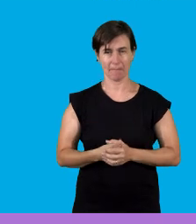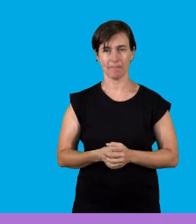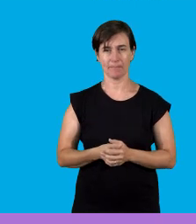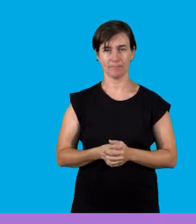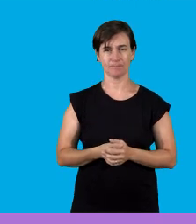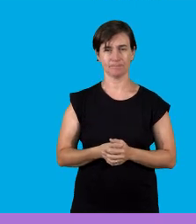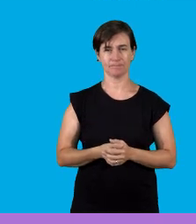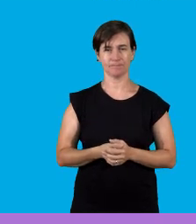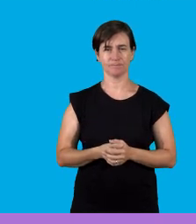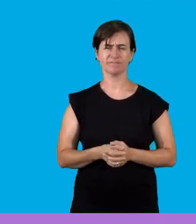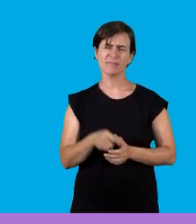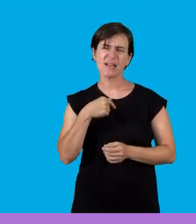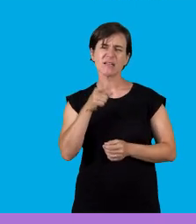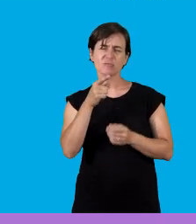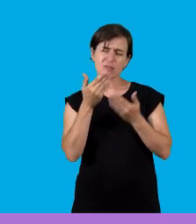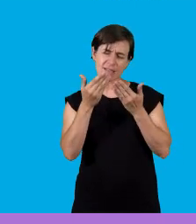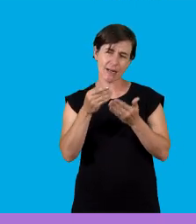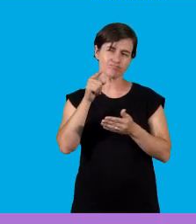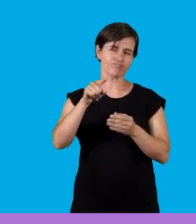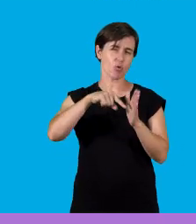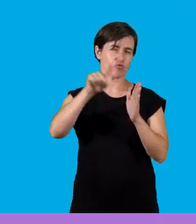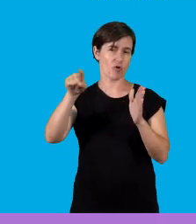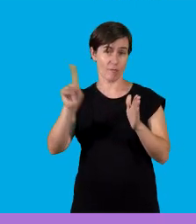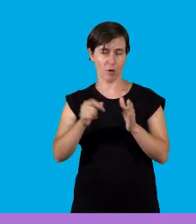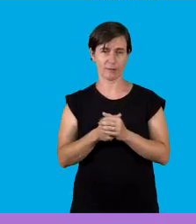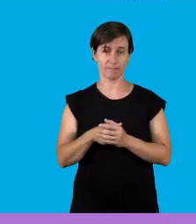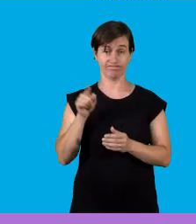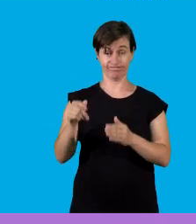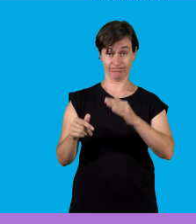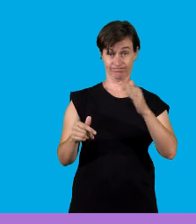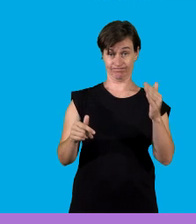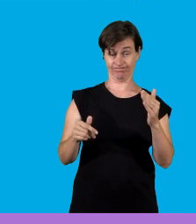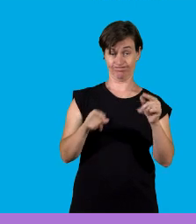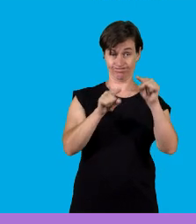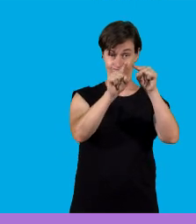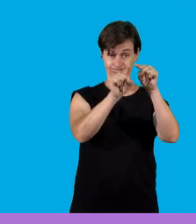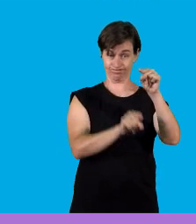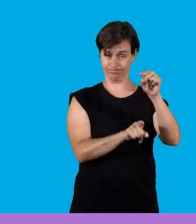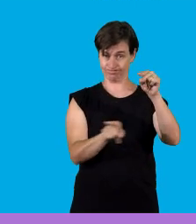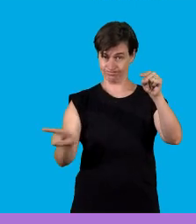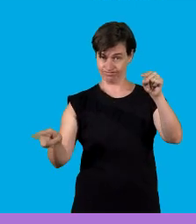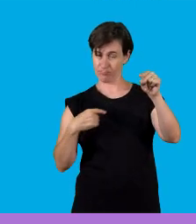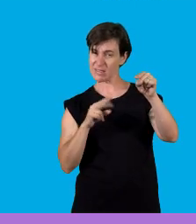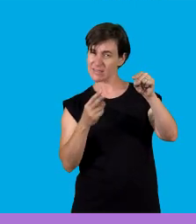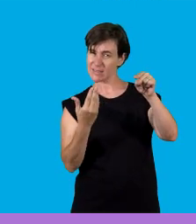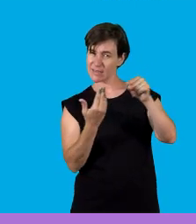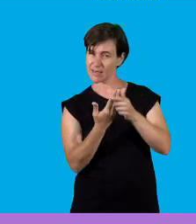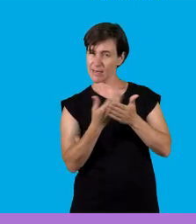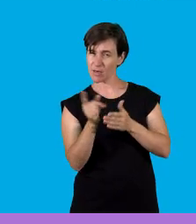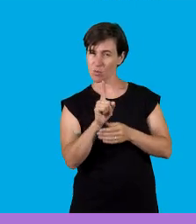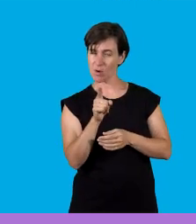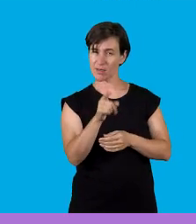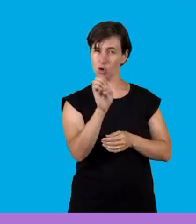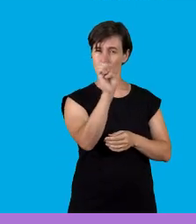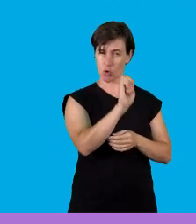before I look at the question, let's first see what our graphs are all about. So looking at the graph on my left-hand side, this one here, I can